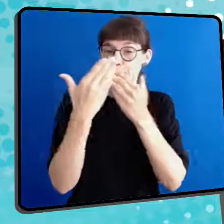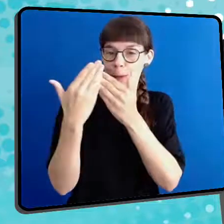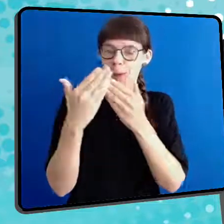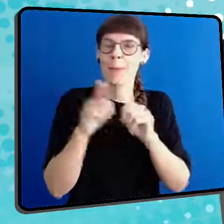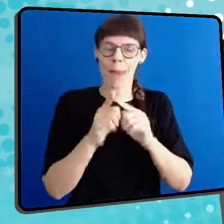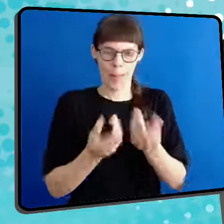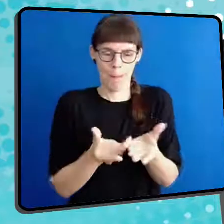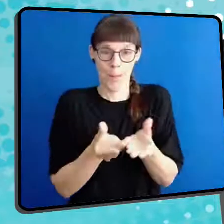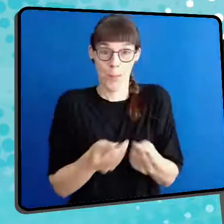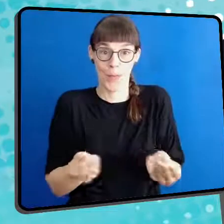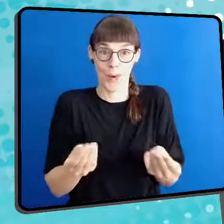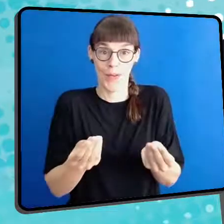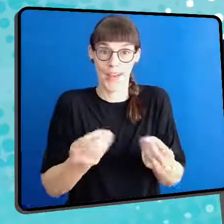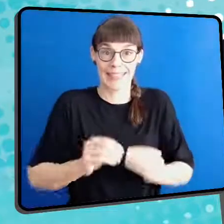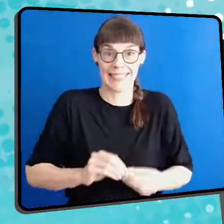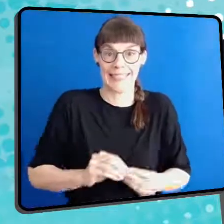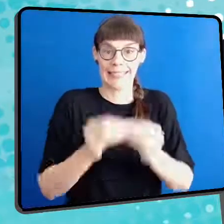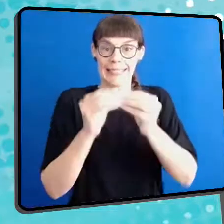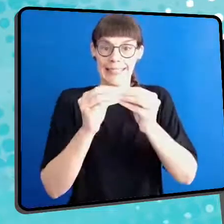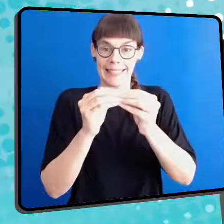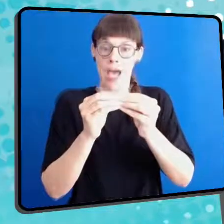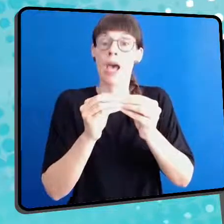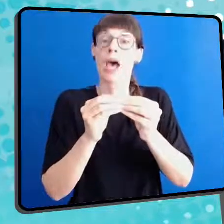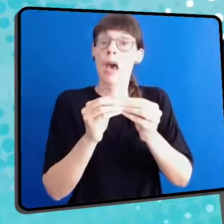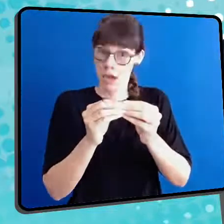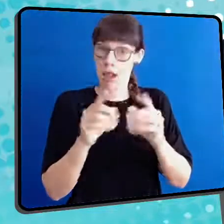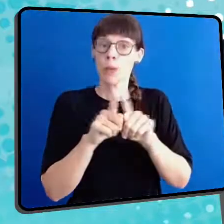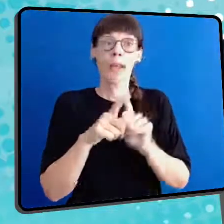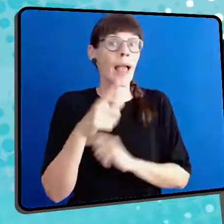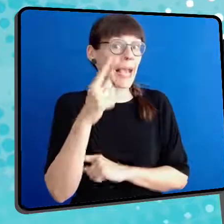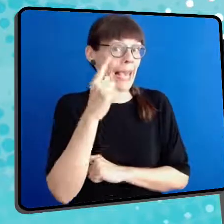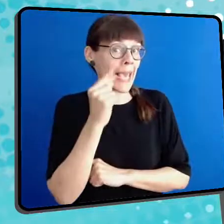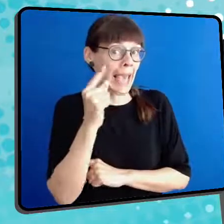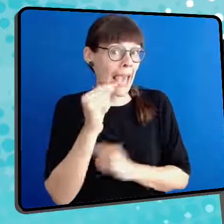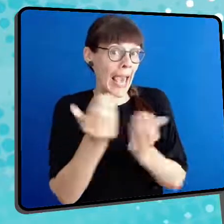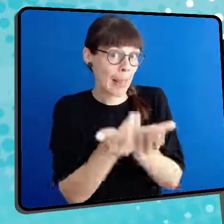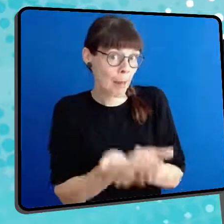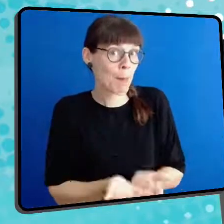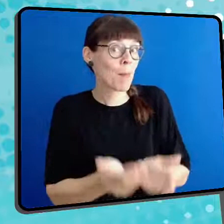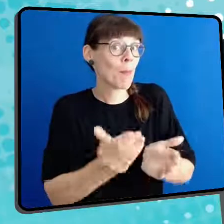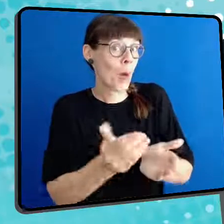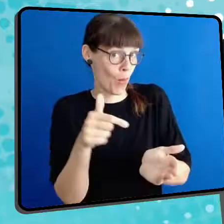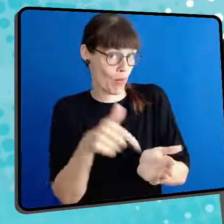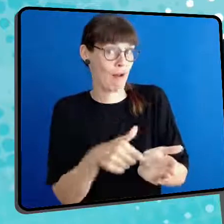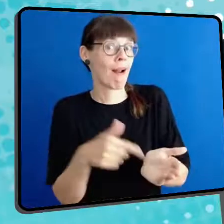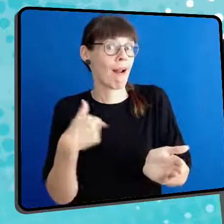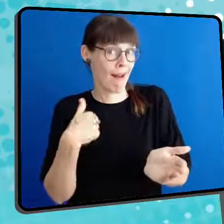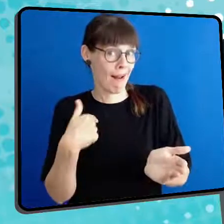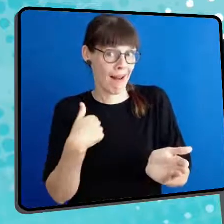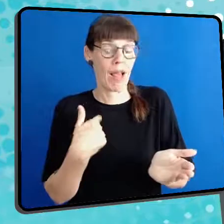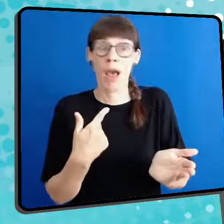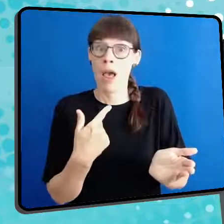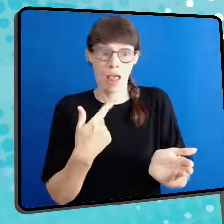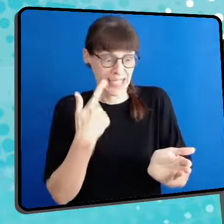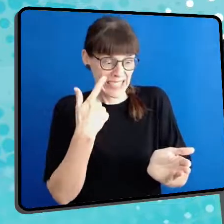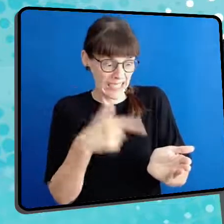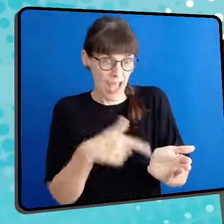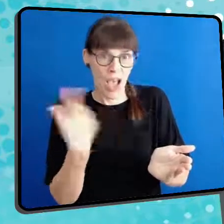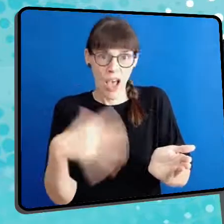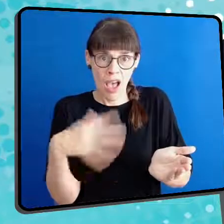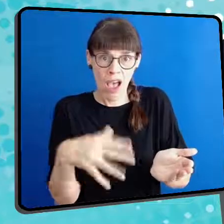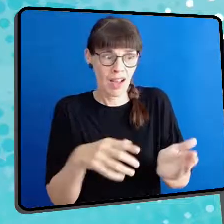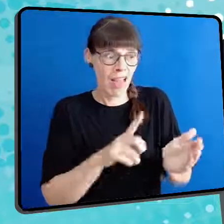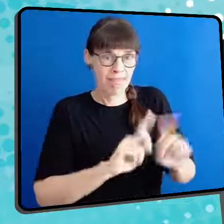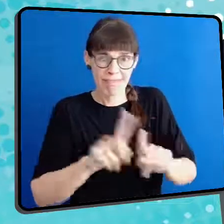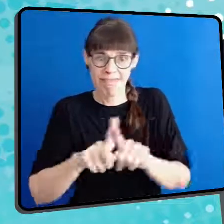design, and I redesigned a cat bowl. Sounds trivial. There was a lot going on there. I solved so many problems and annoyed my cat,